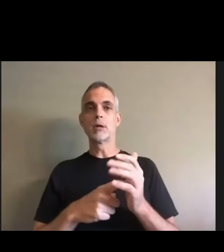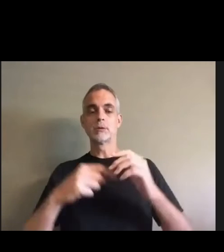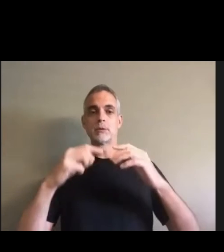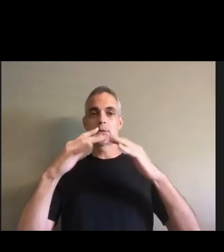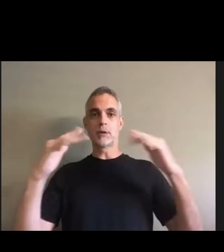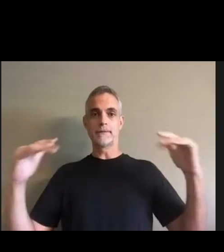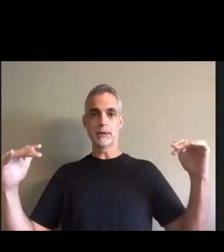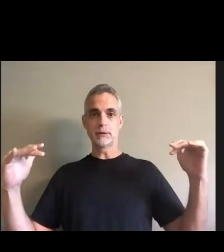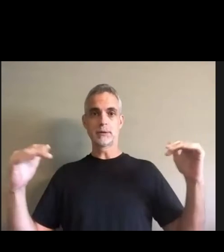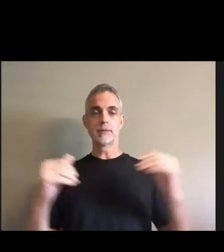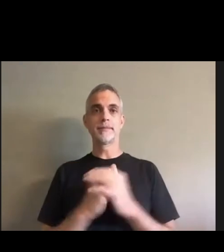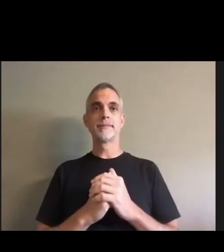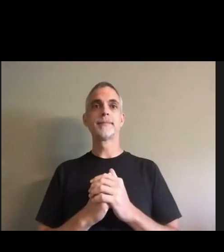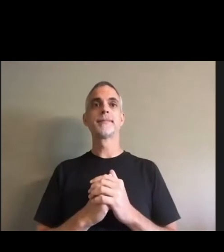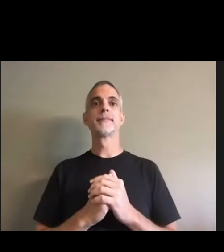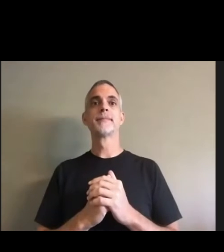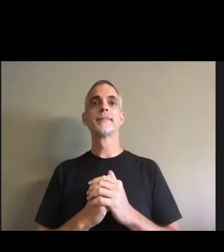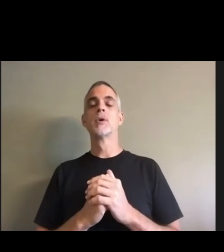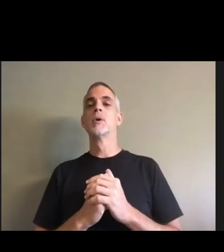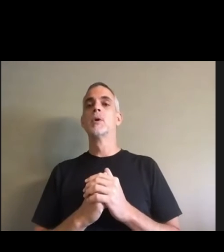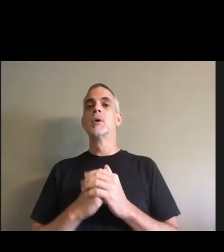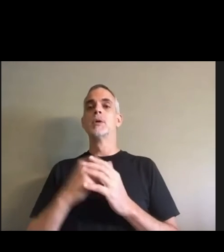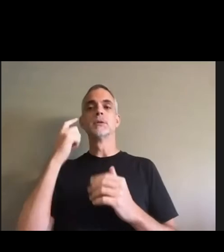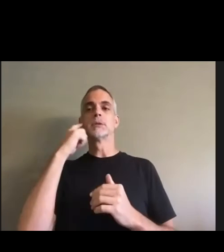Well, let's talk about recognizing diversity.